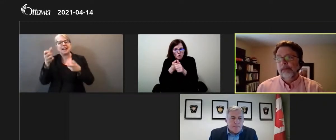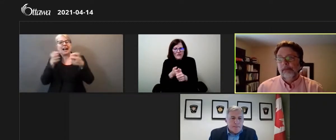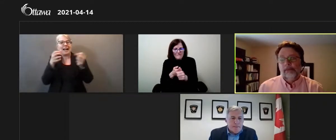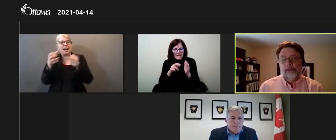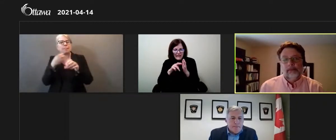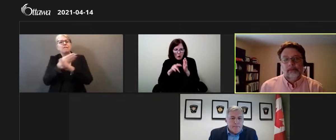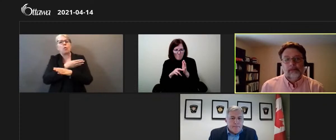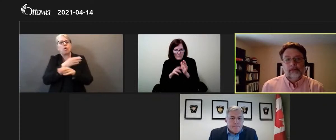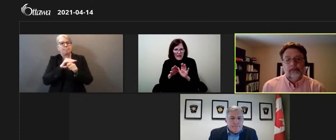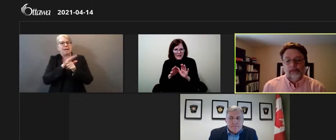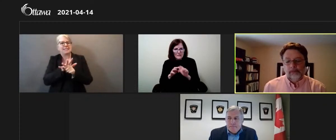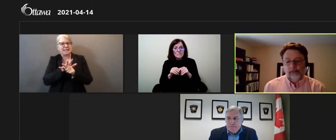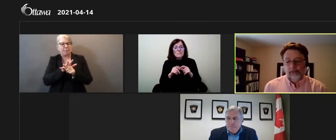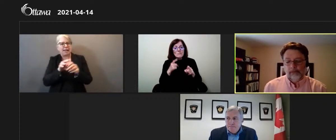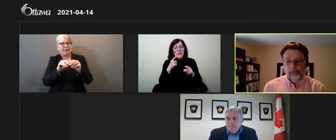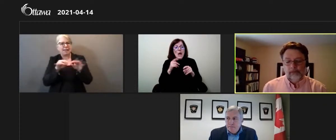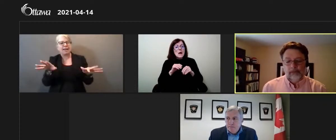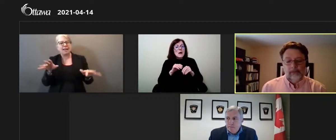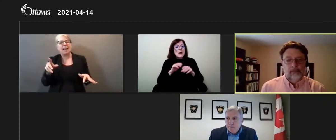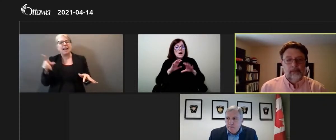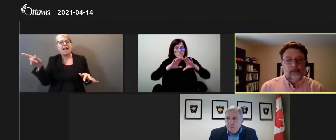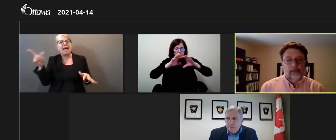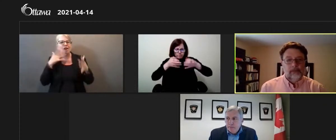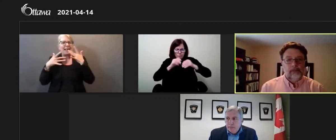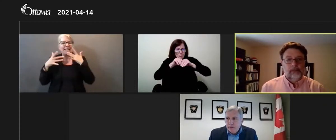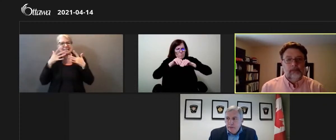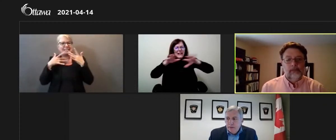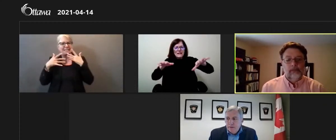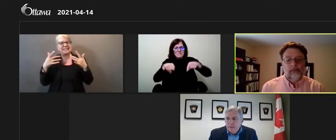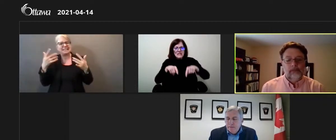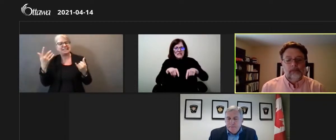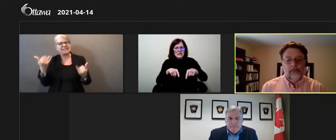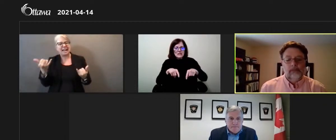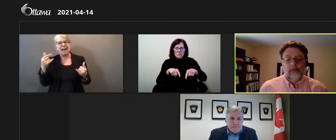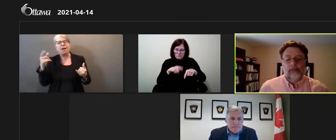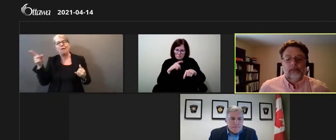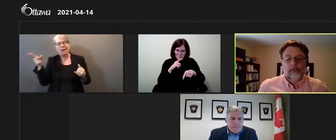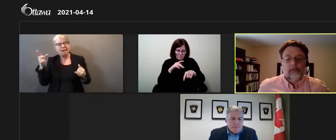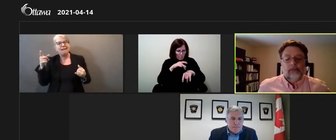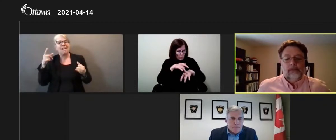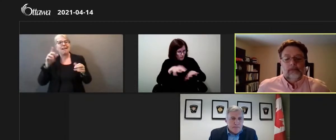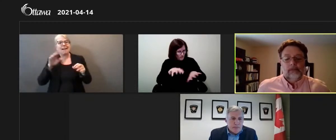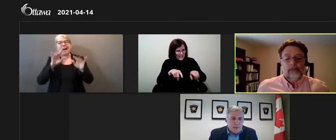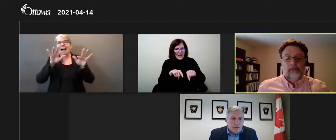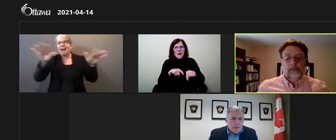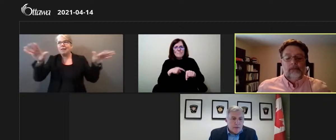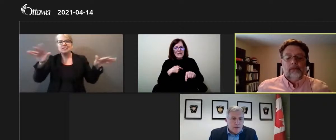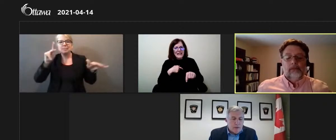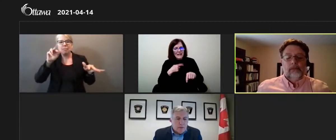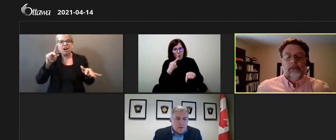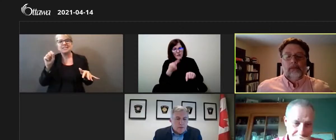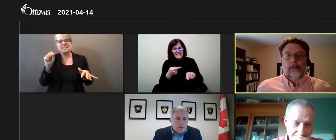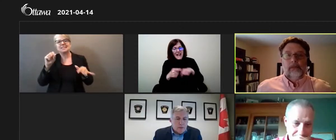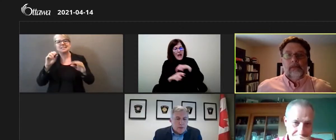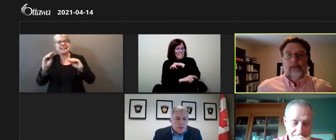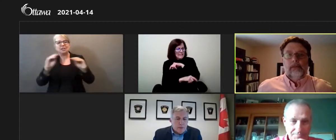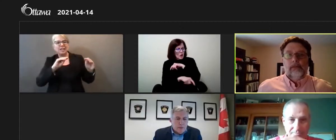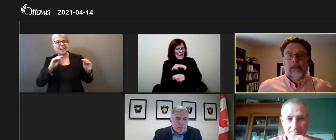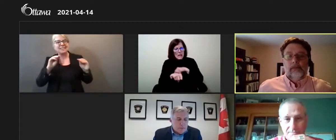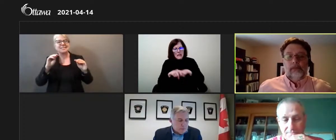and they're being stretched to the limit. And if we're going to be asking them to go out to our parks and to ticket and to educate,